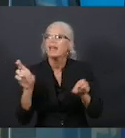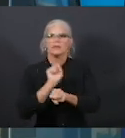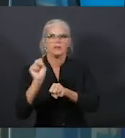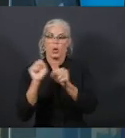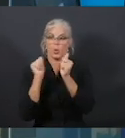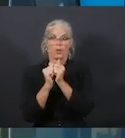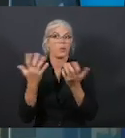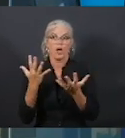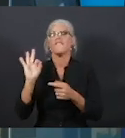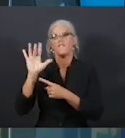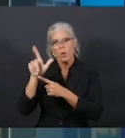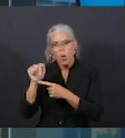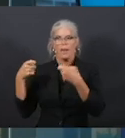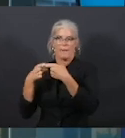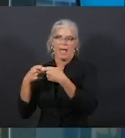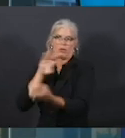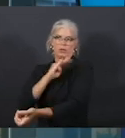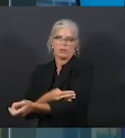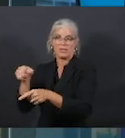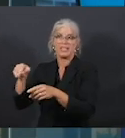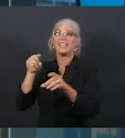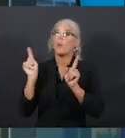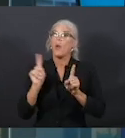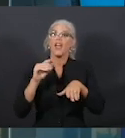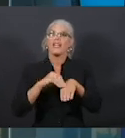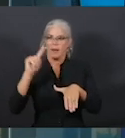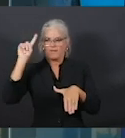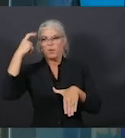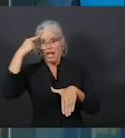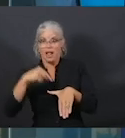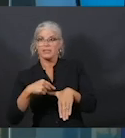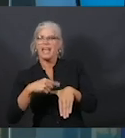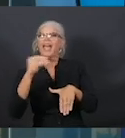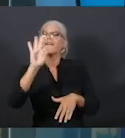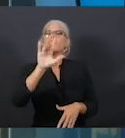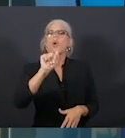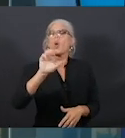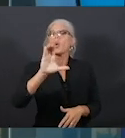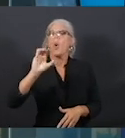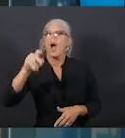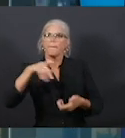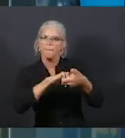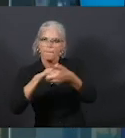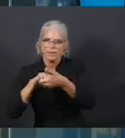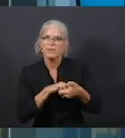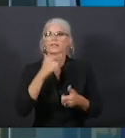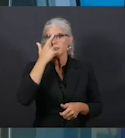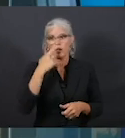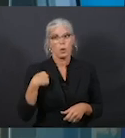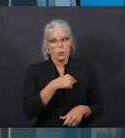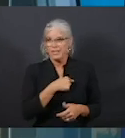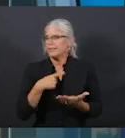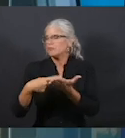Association right here inside of Tallahassee, as well as Florida Co-op Electrical Association and the independent-owned utilities. We have talked to every single one of